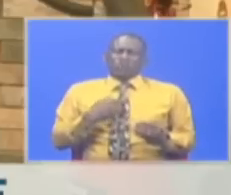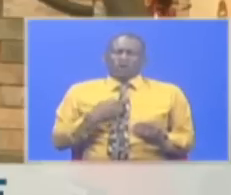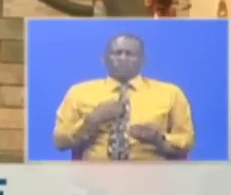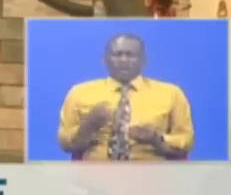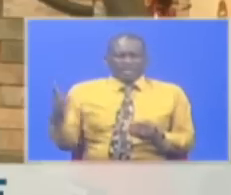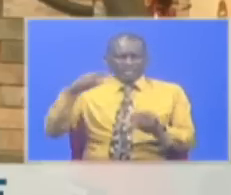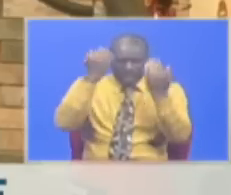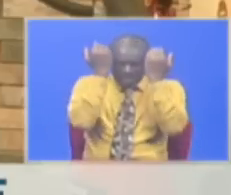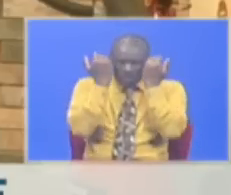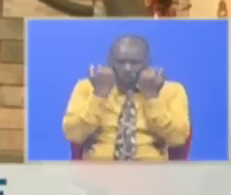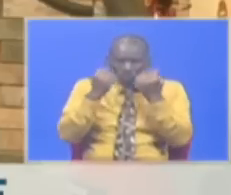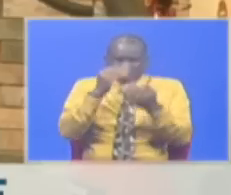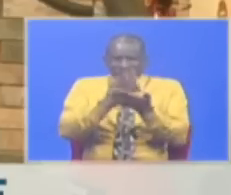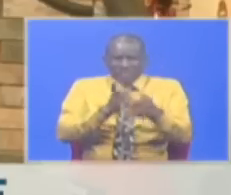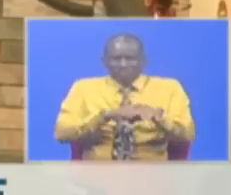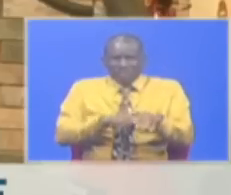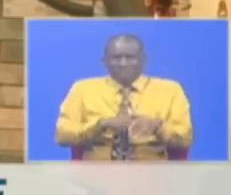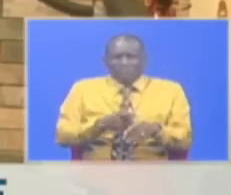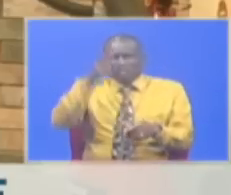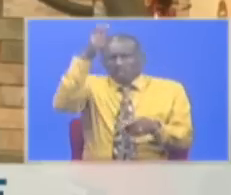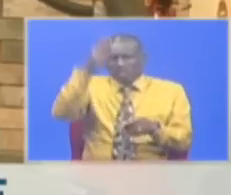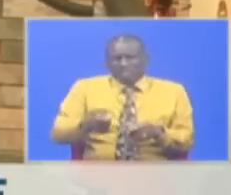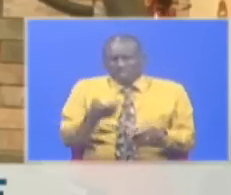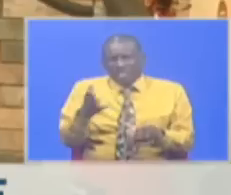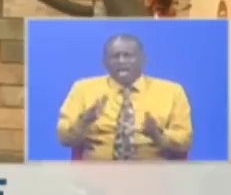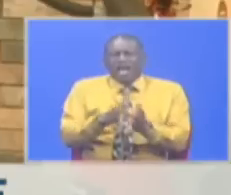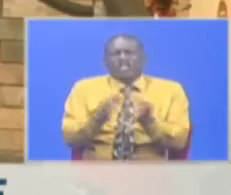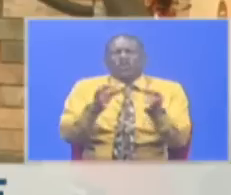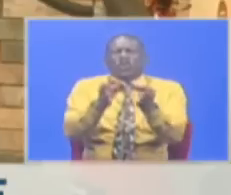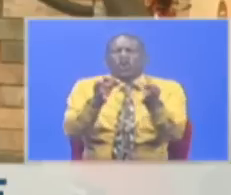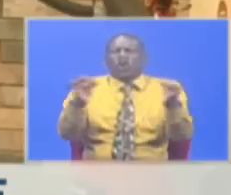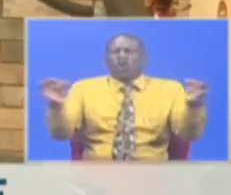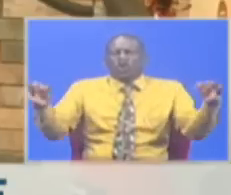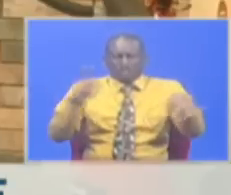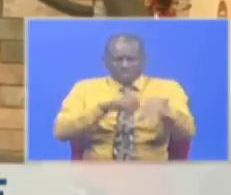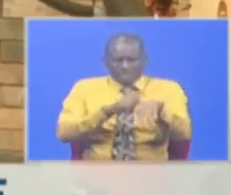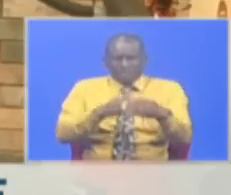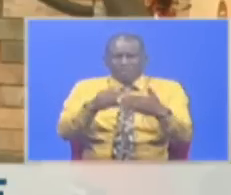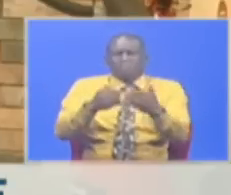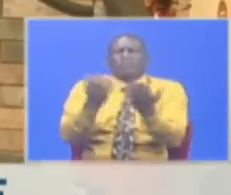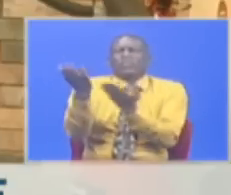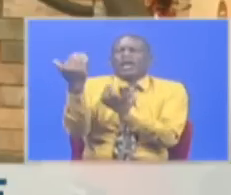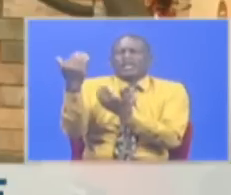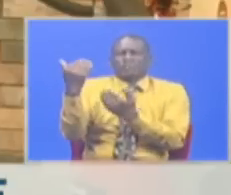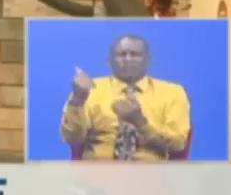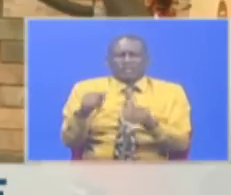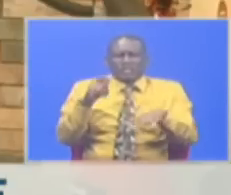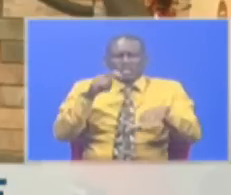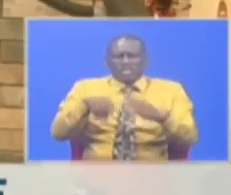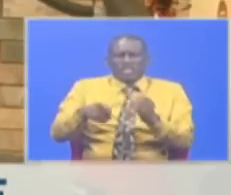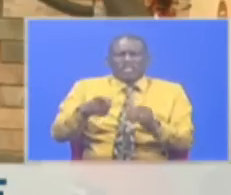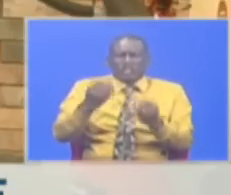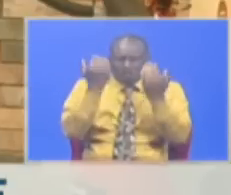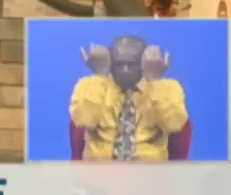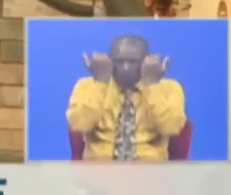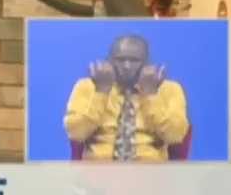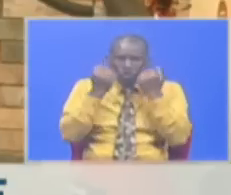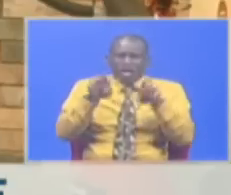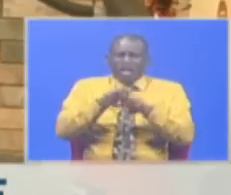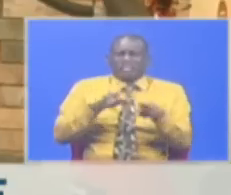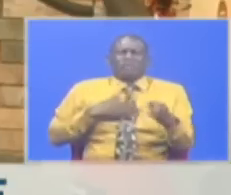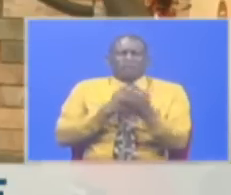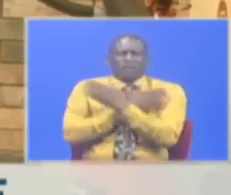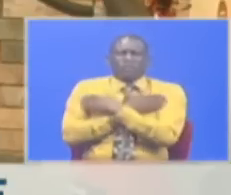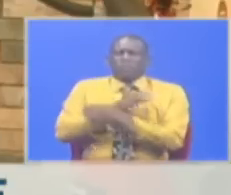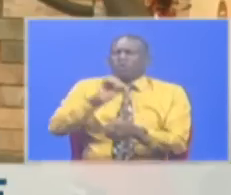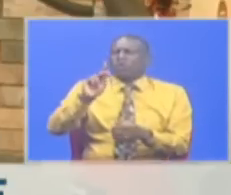of justice grind slower and it takes longer than they expected to take in the corridors of justice, as my colleague Oko